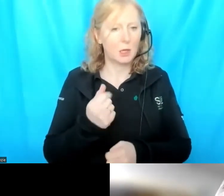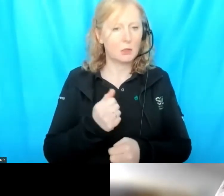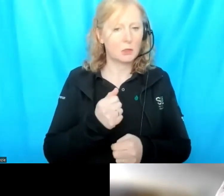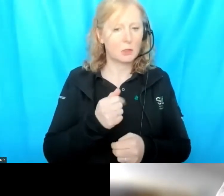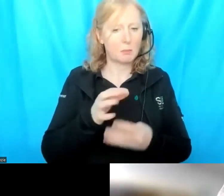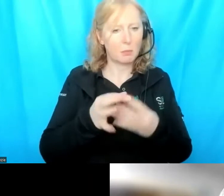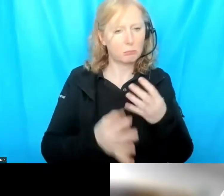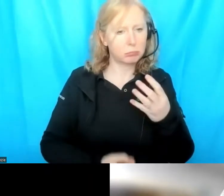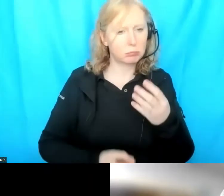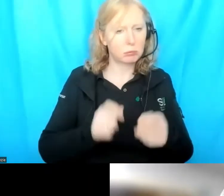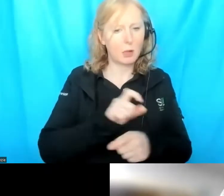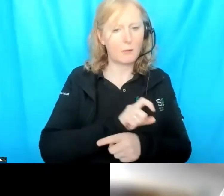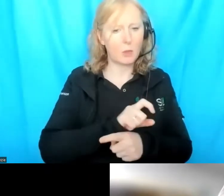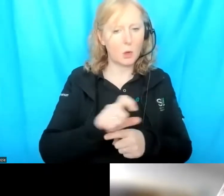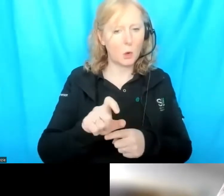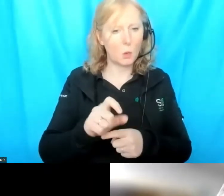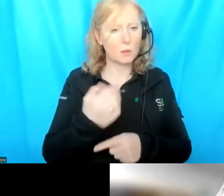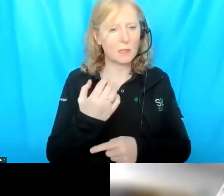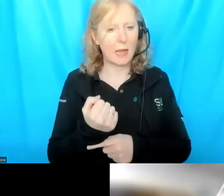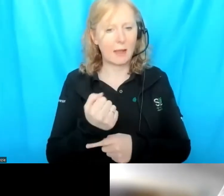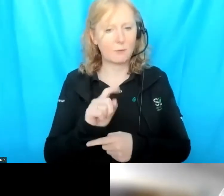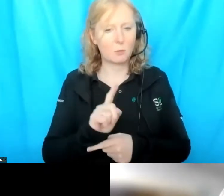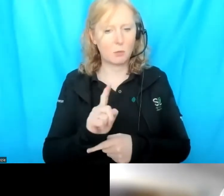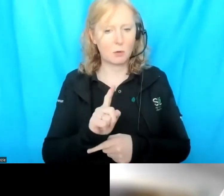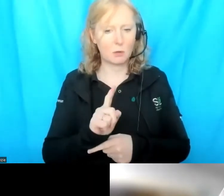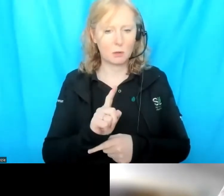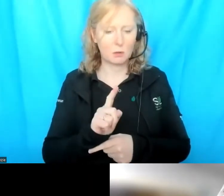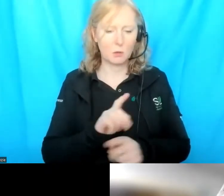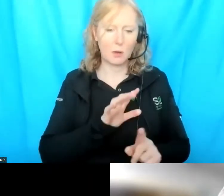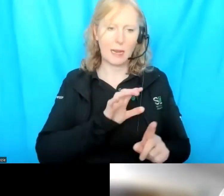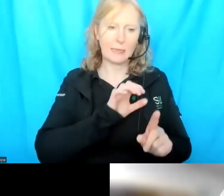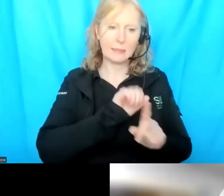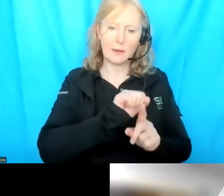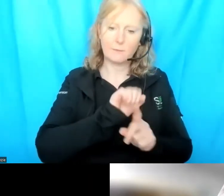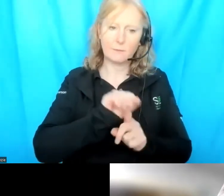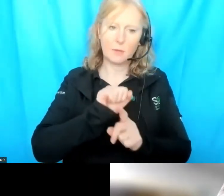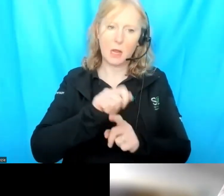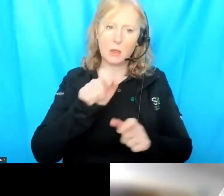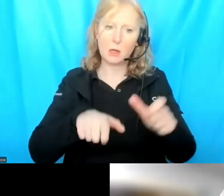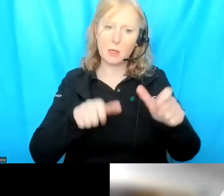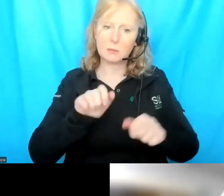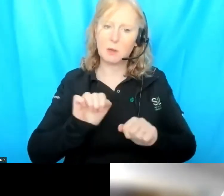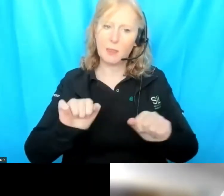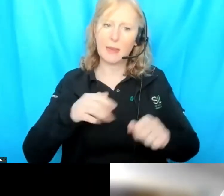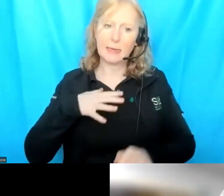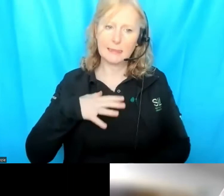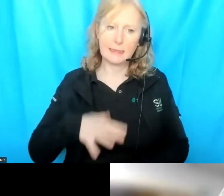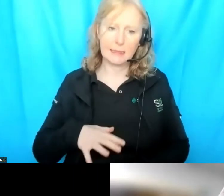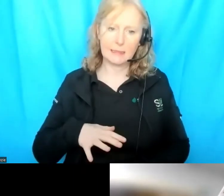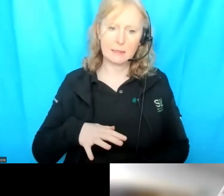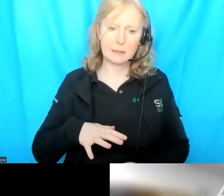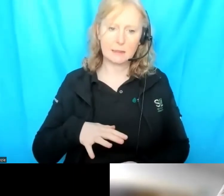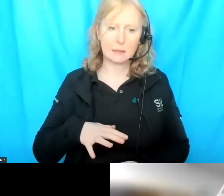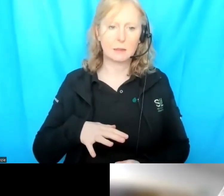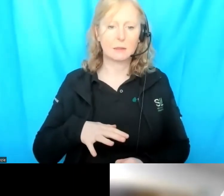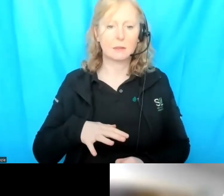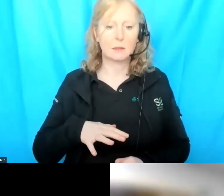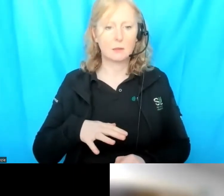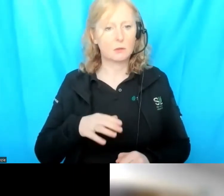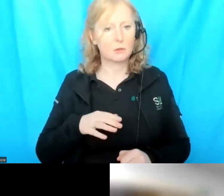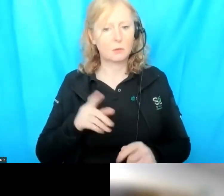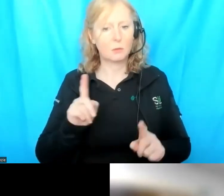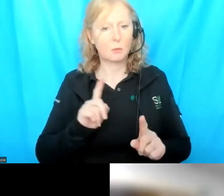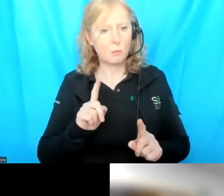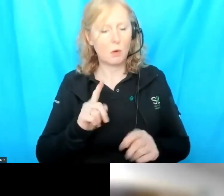sort of flavour of it, it's identifying the customers with different needs, the impact of not providing accessible